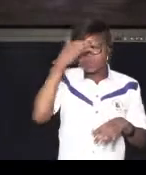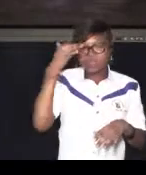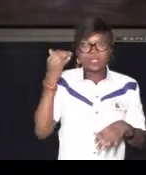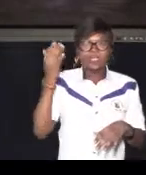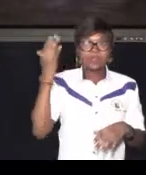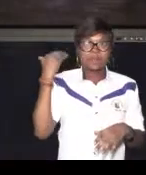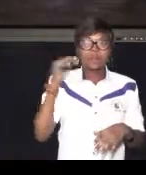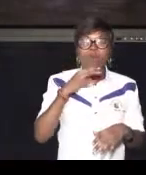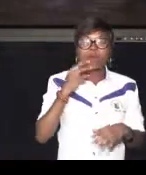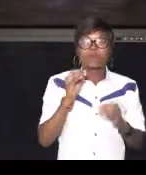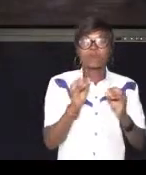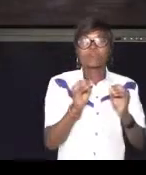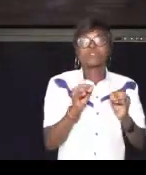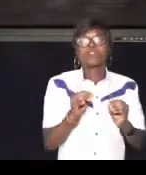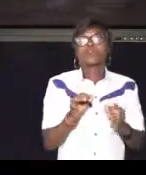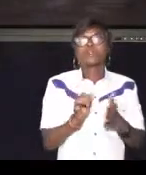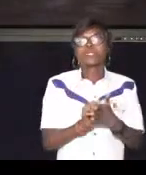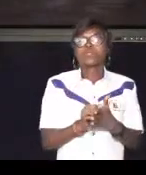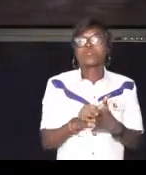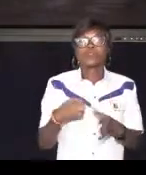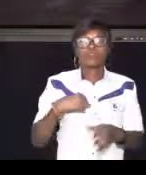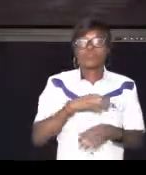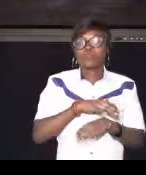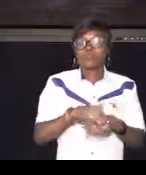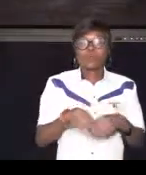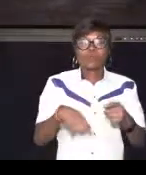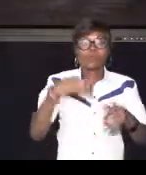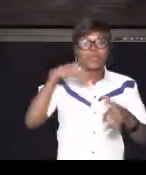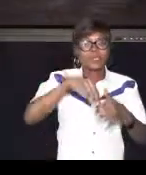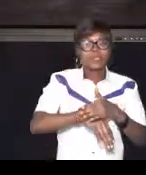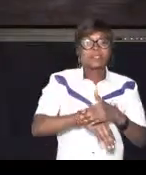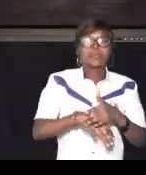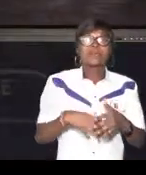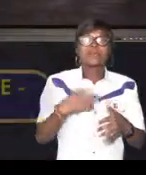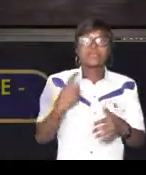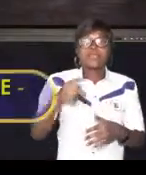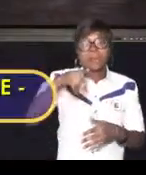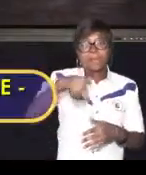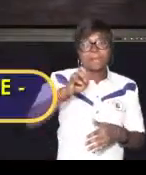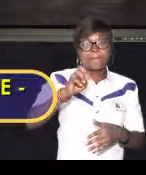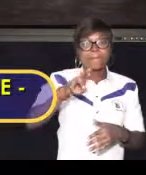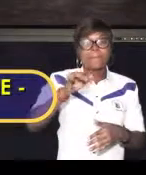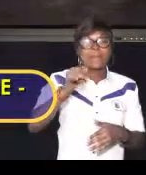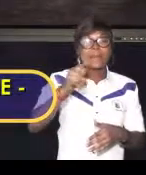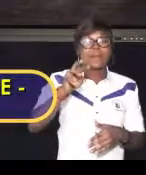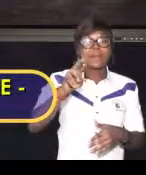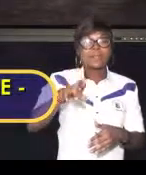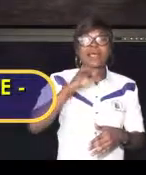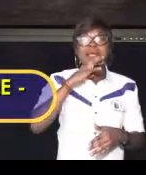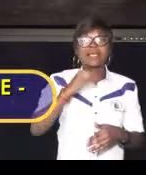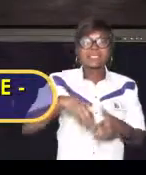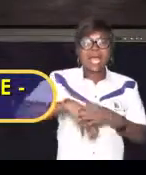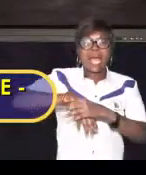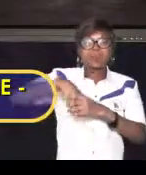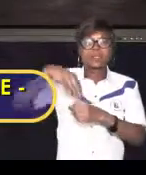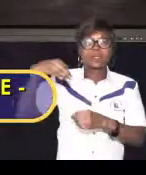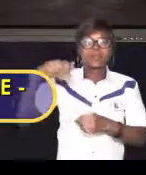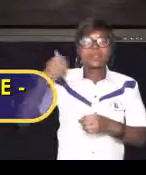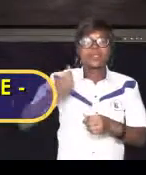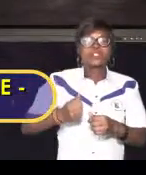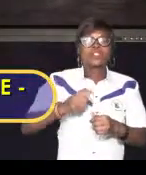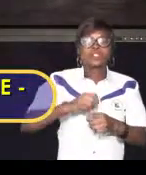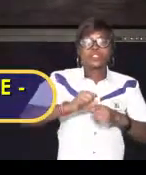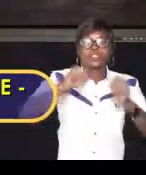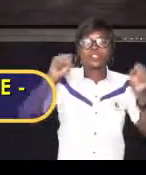the lines around the shape. You don't go inside. The perimeter is outside the shape. The